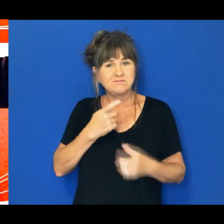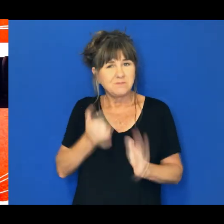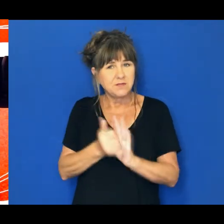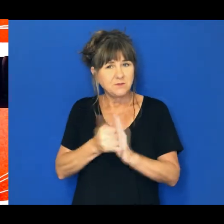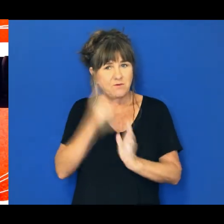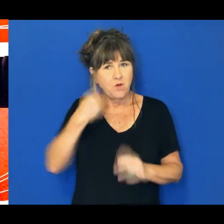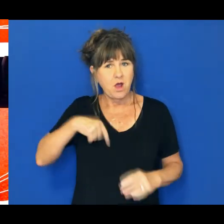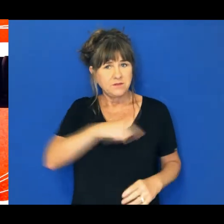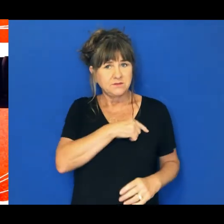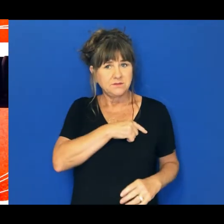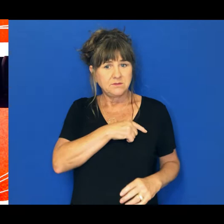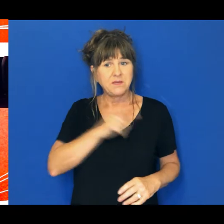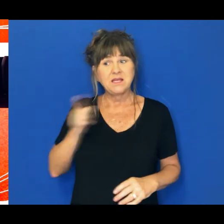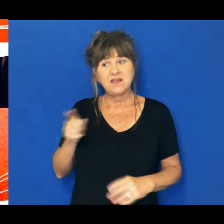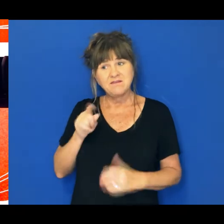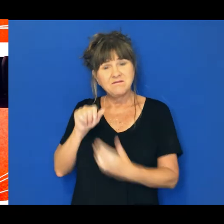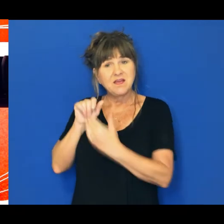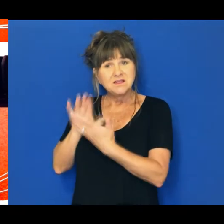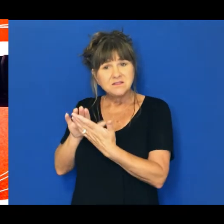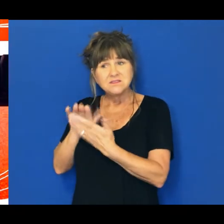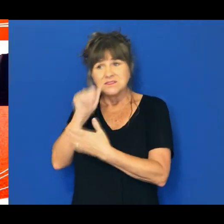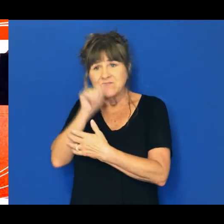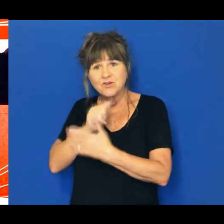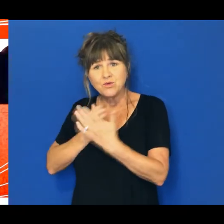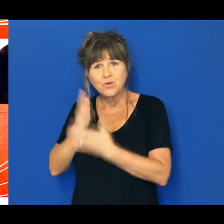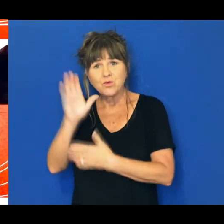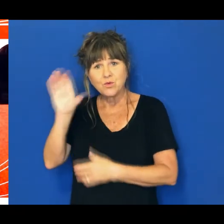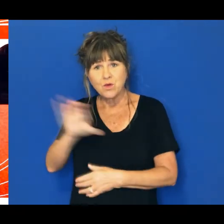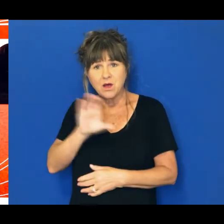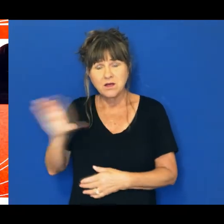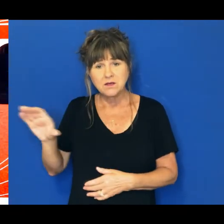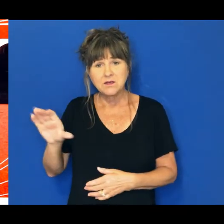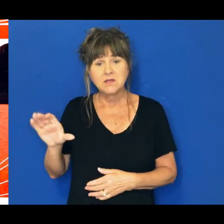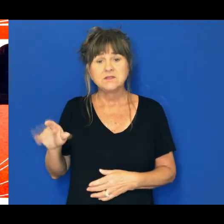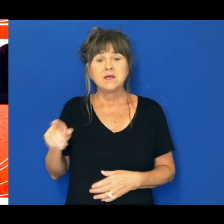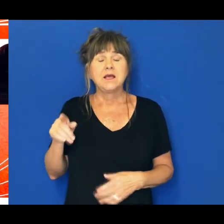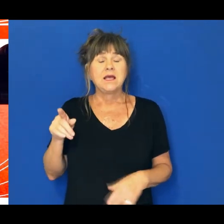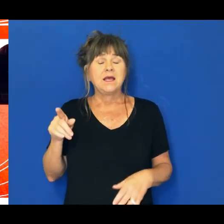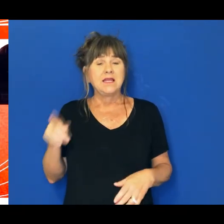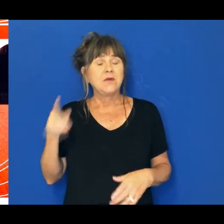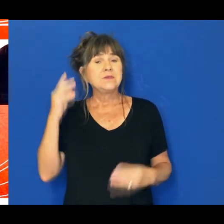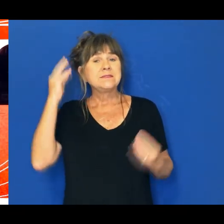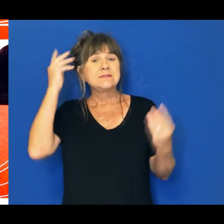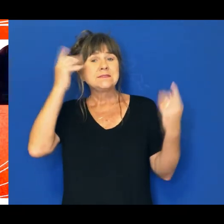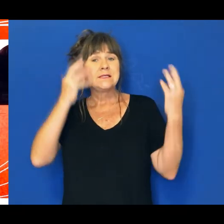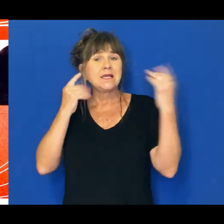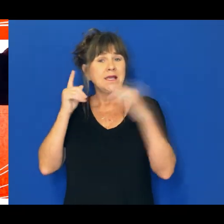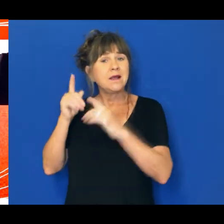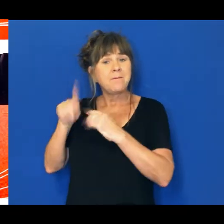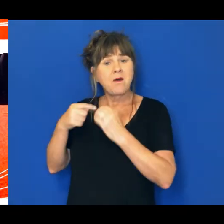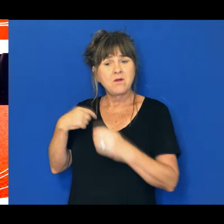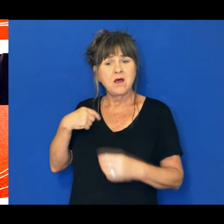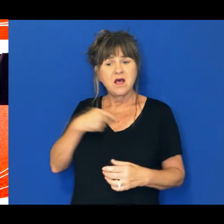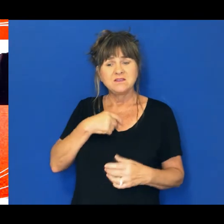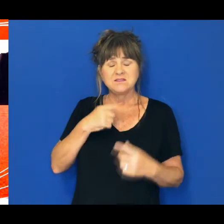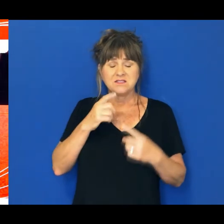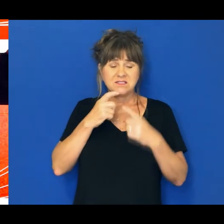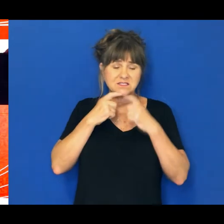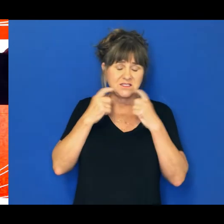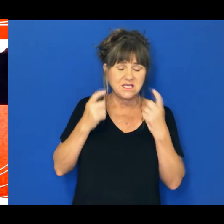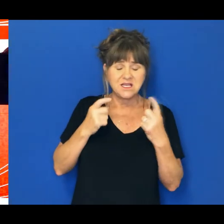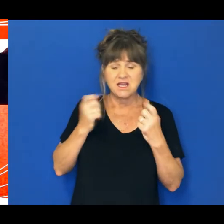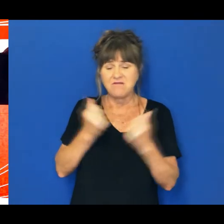cross, and he thought about you and me, and he thought about the stuff you're going through, and he thought about the obstacles and the hurdles and the sin and